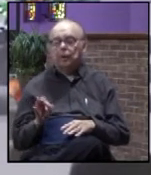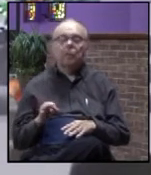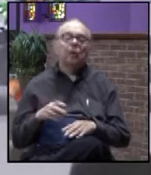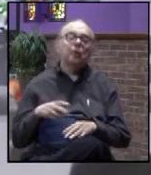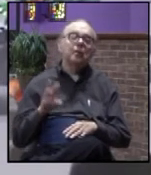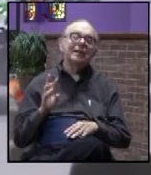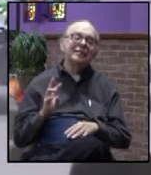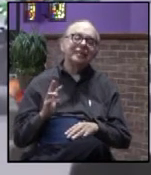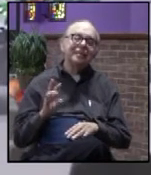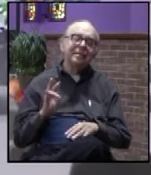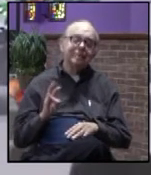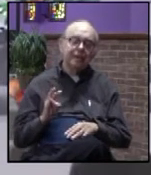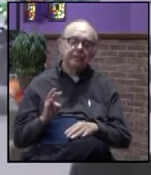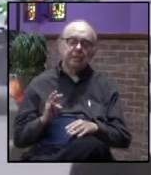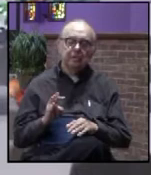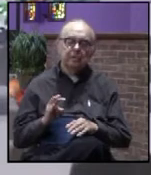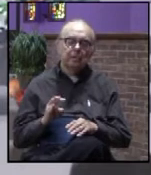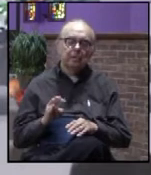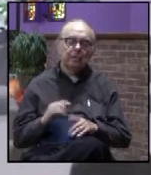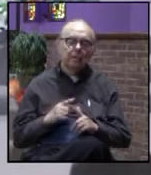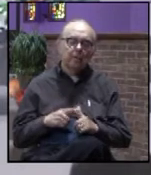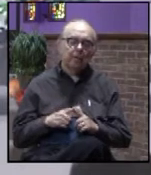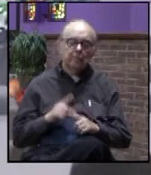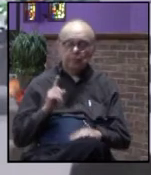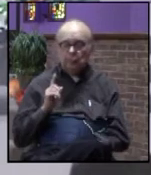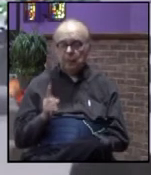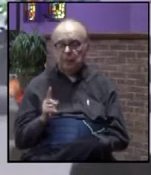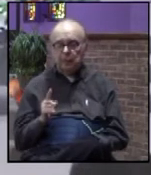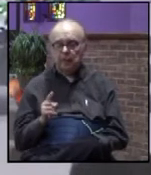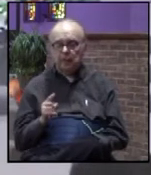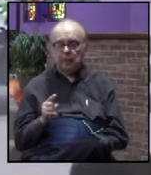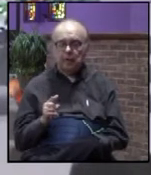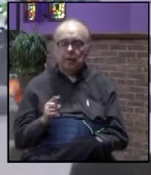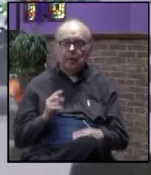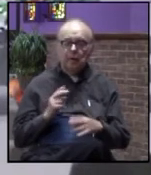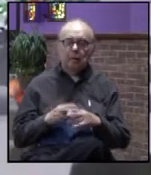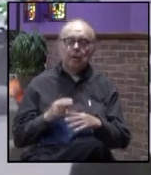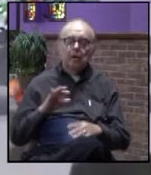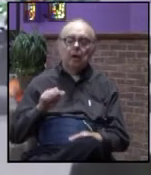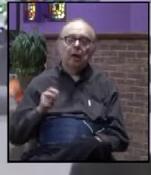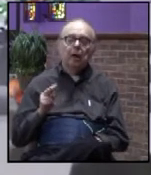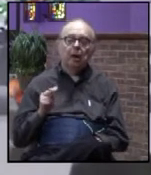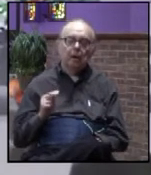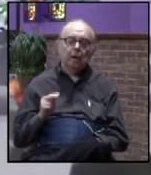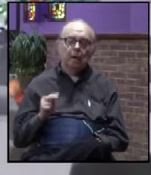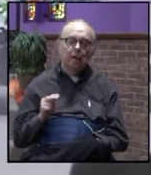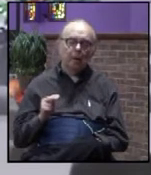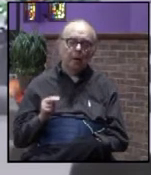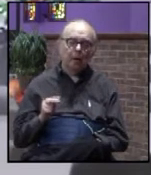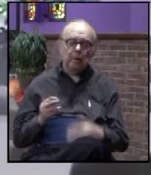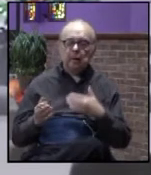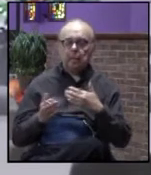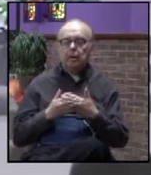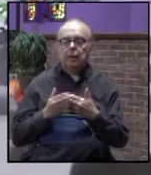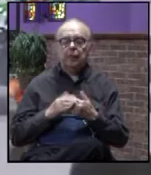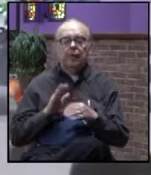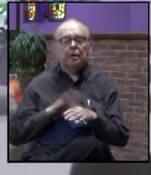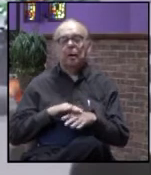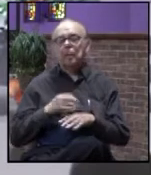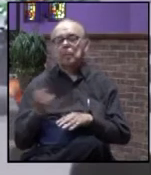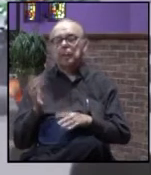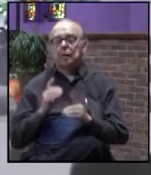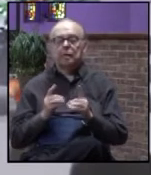67. And then there was one called John that was closer than all of the